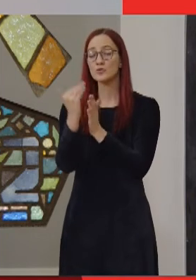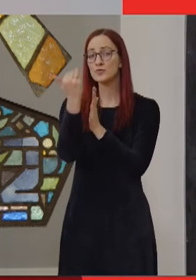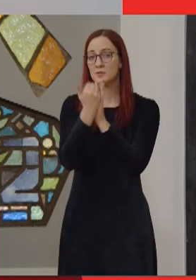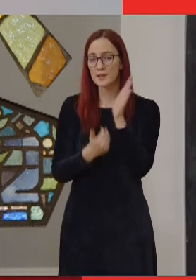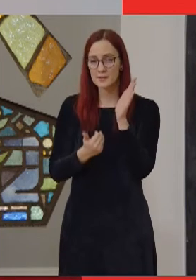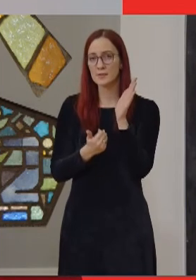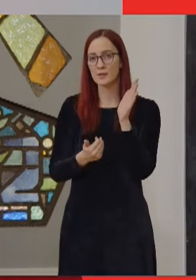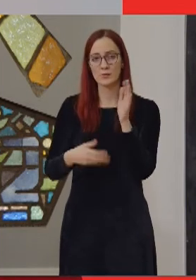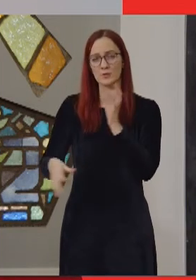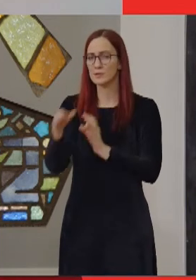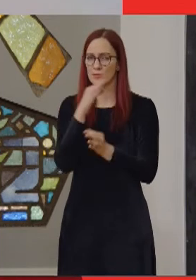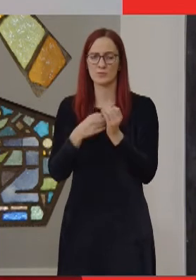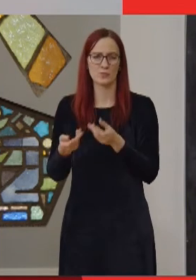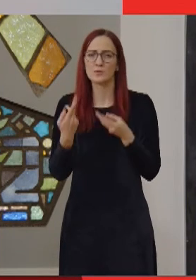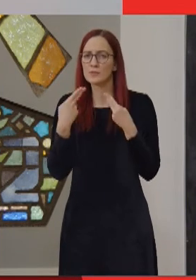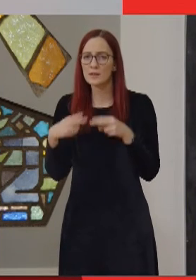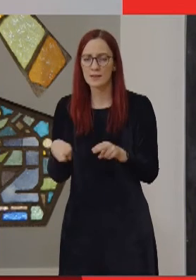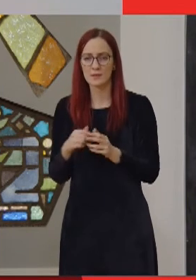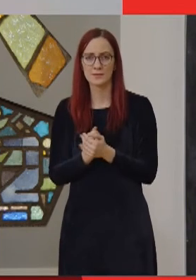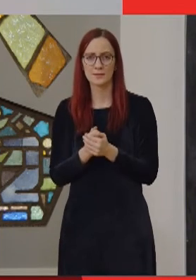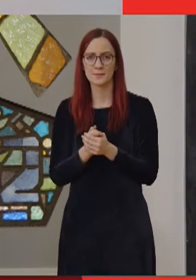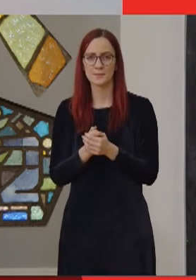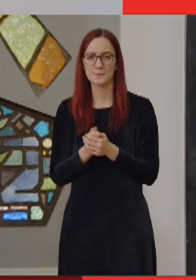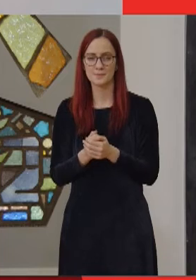goal that we are trying to achieve.